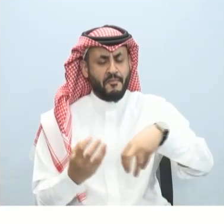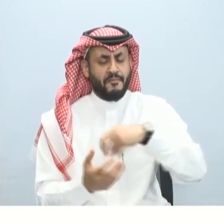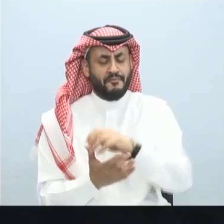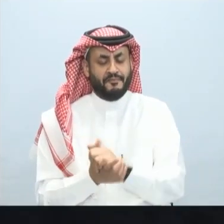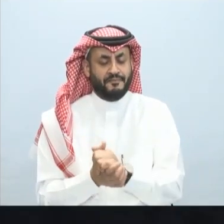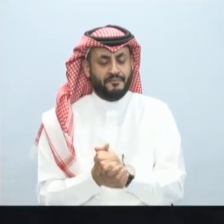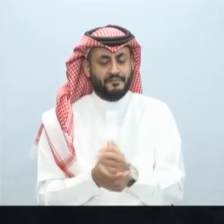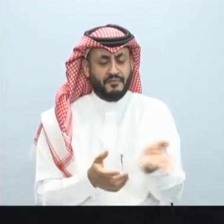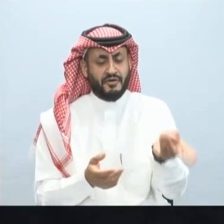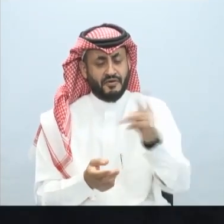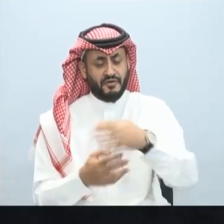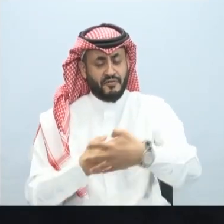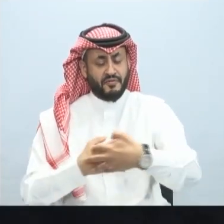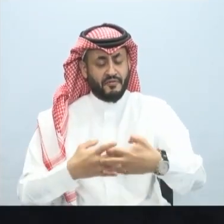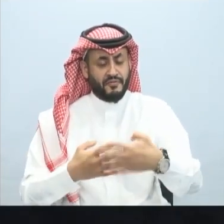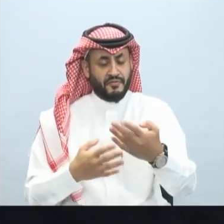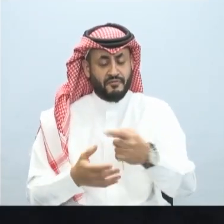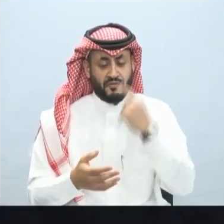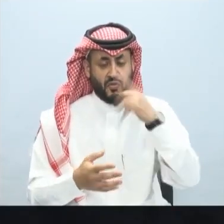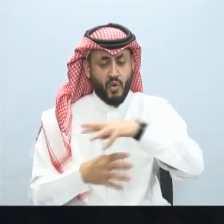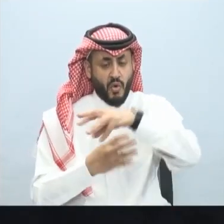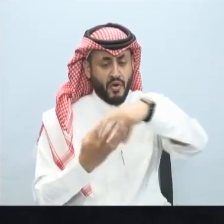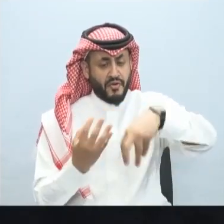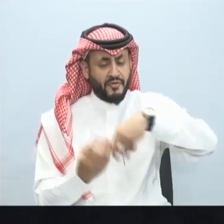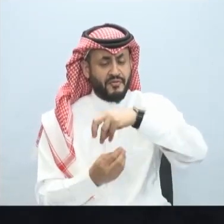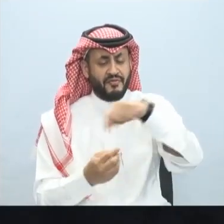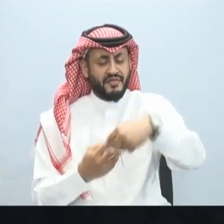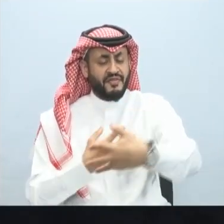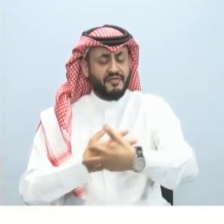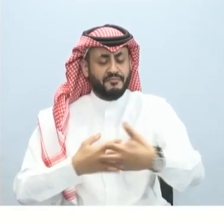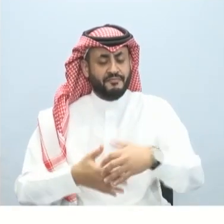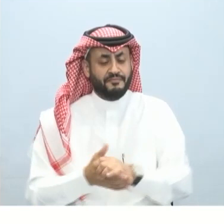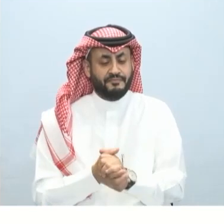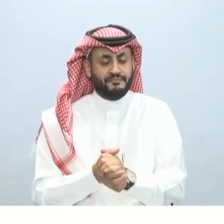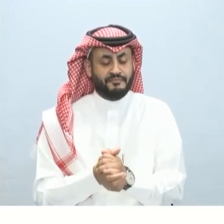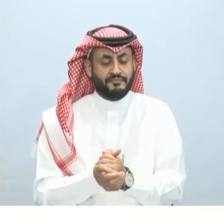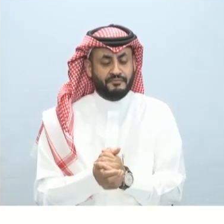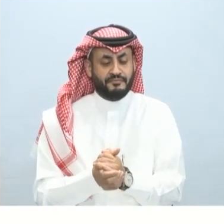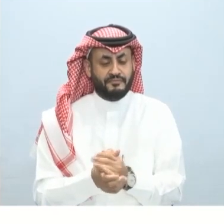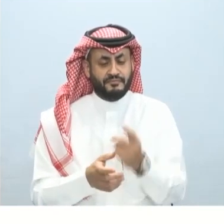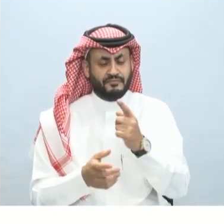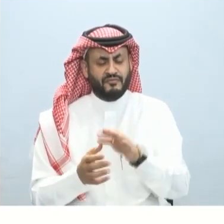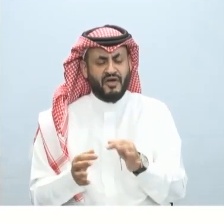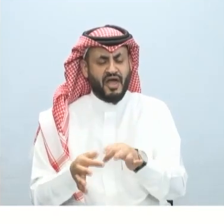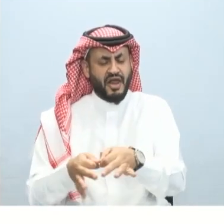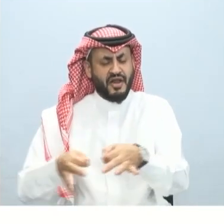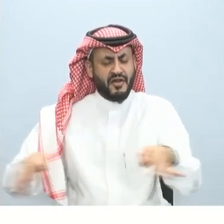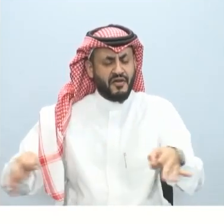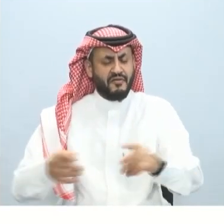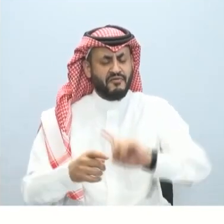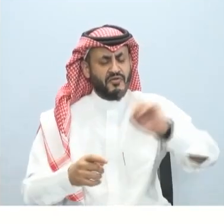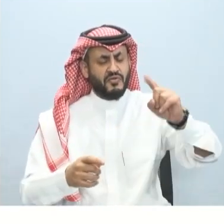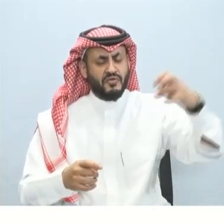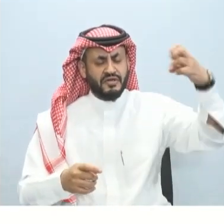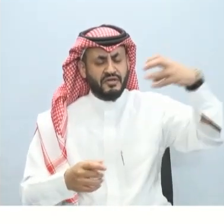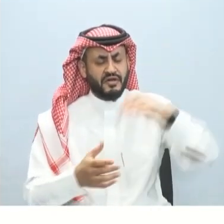Going back to our table, you can see that these planets are in the table, and after that we have here the distance from the Sun in